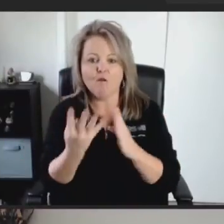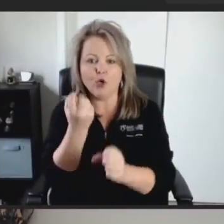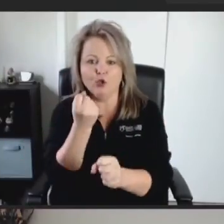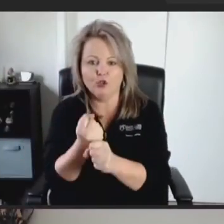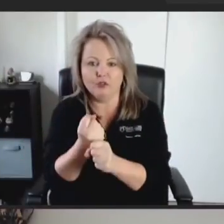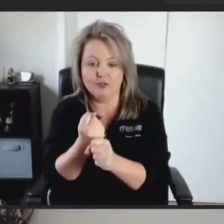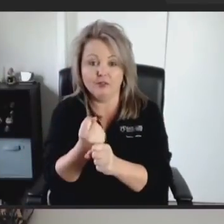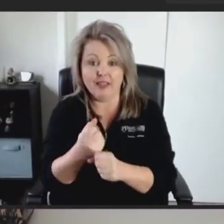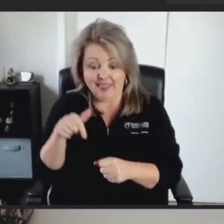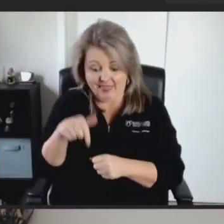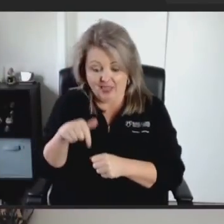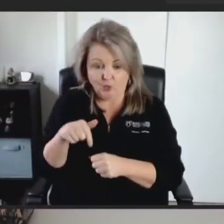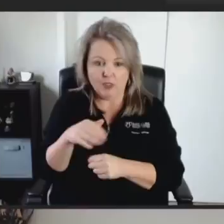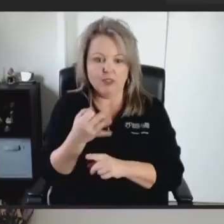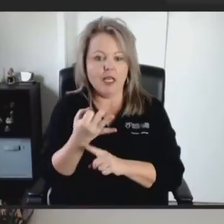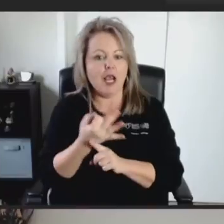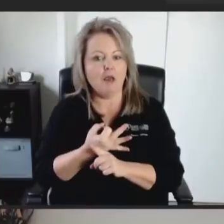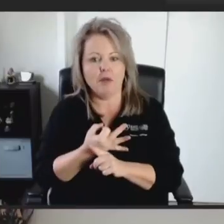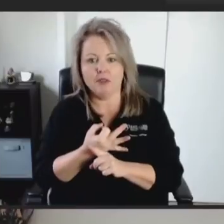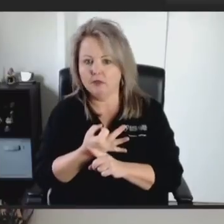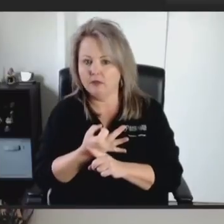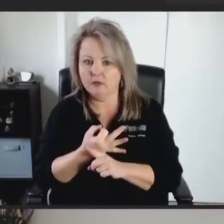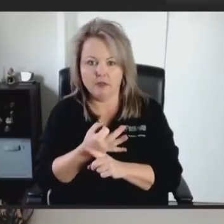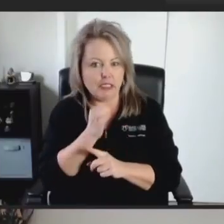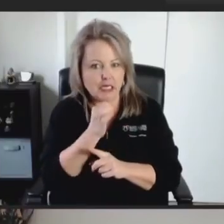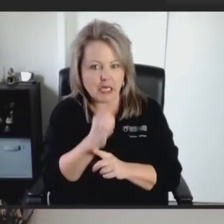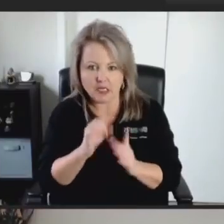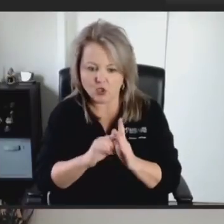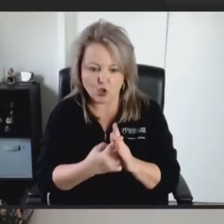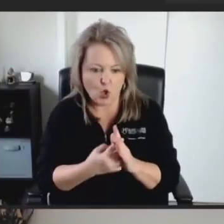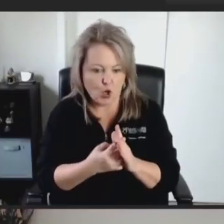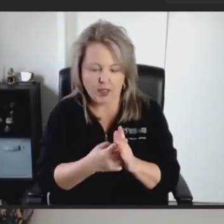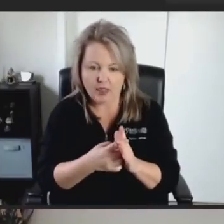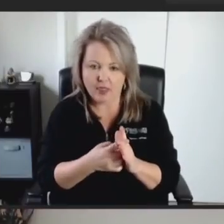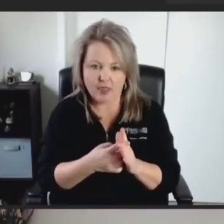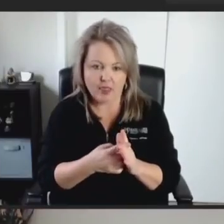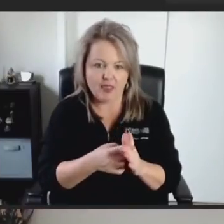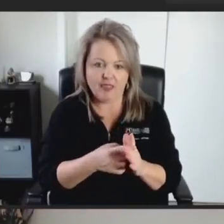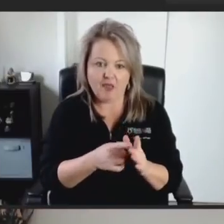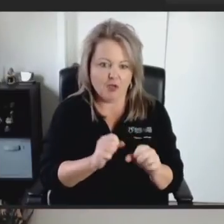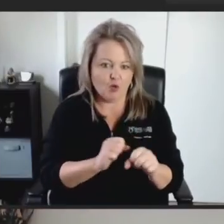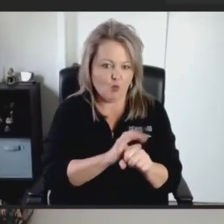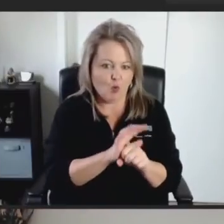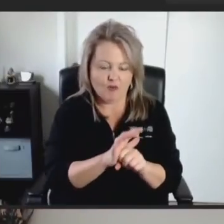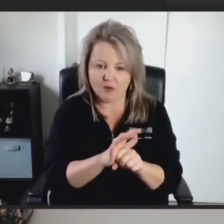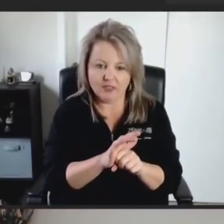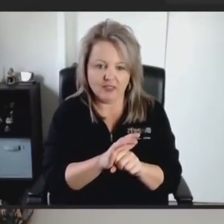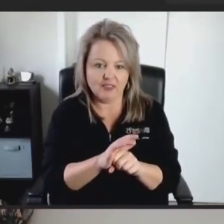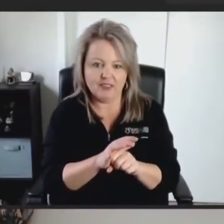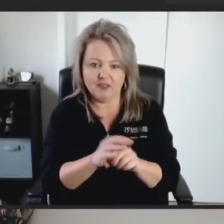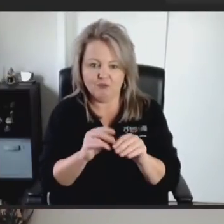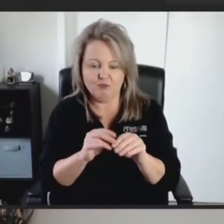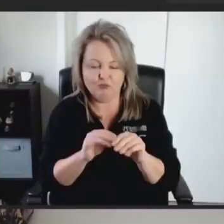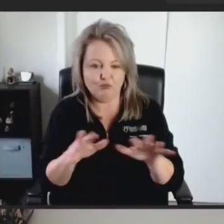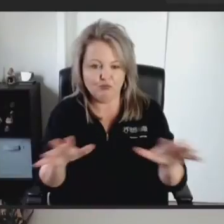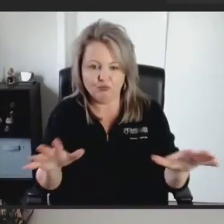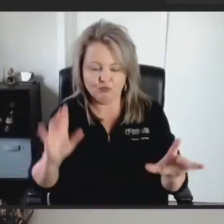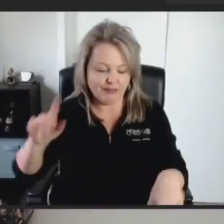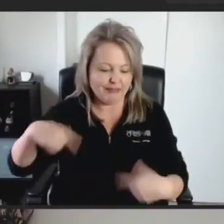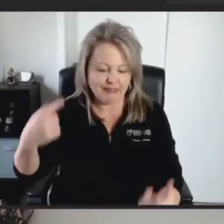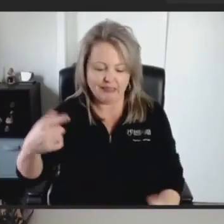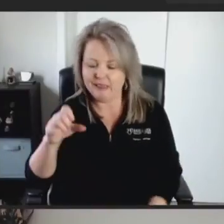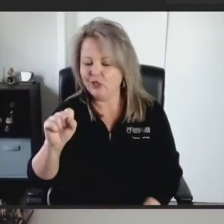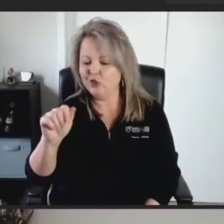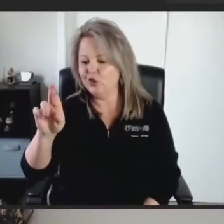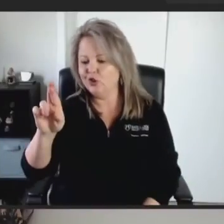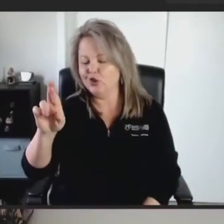months, and it didn't start from scratch. People have been investigating coronavirus pandemic strains since the SARS virus in